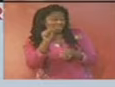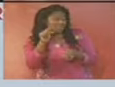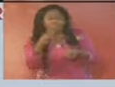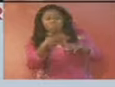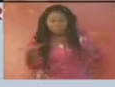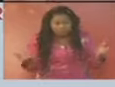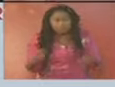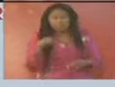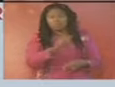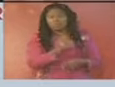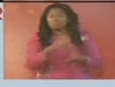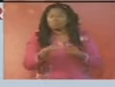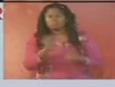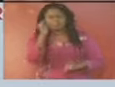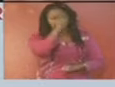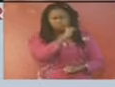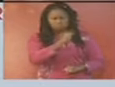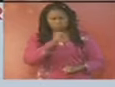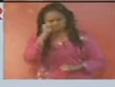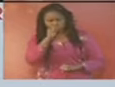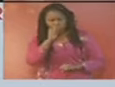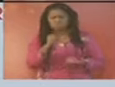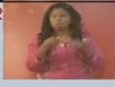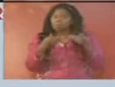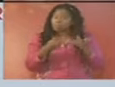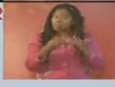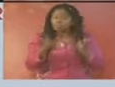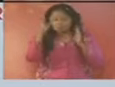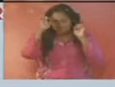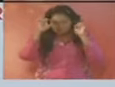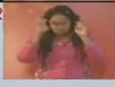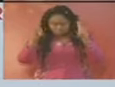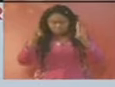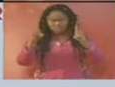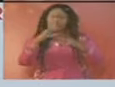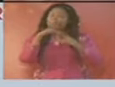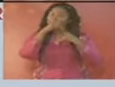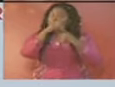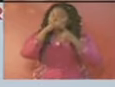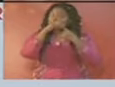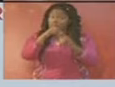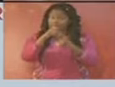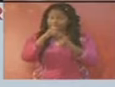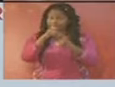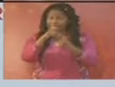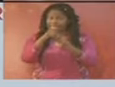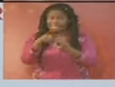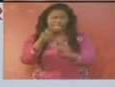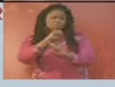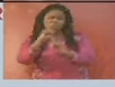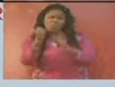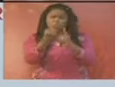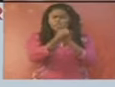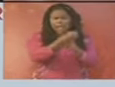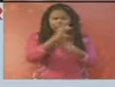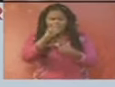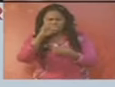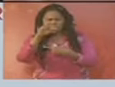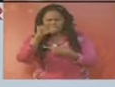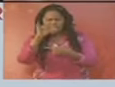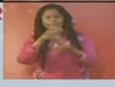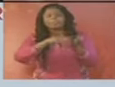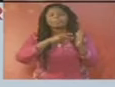and robust public education program, especially on social media, because social media is where